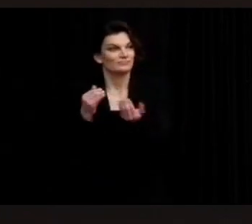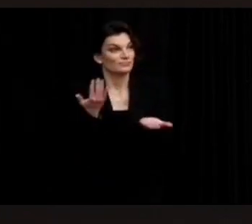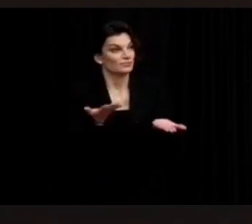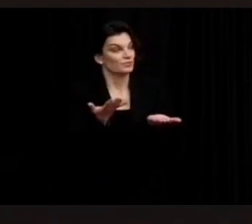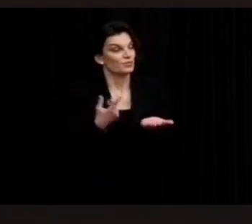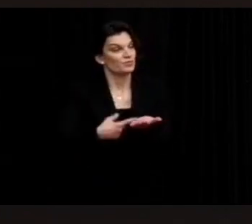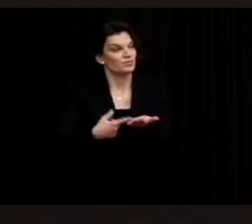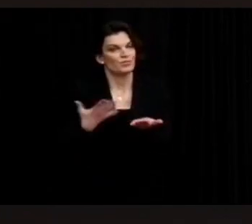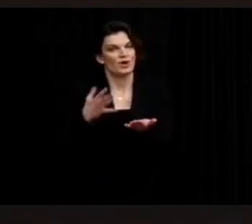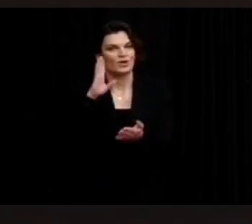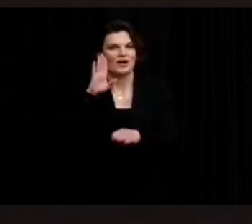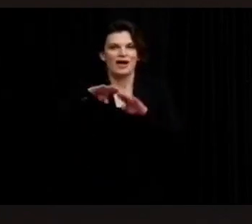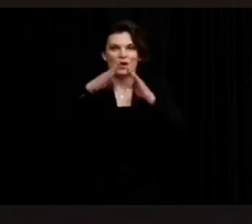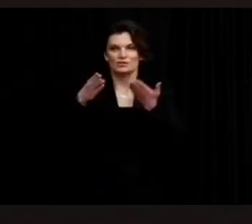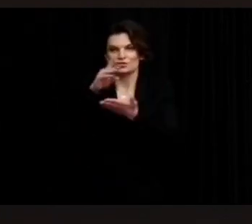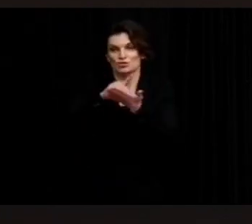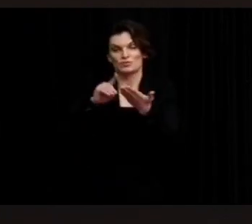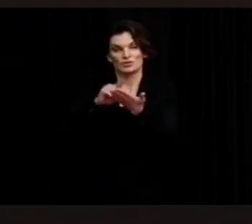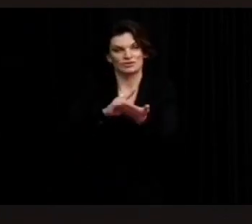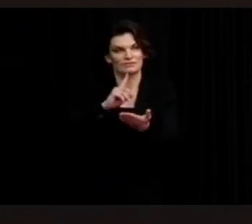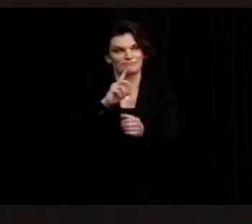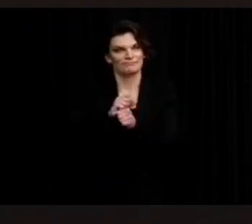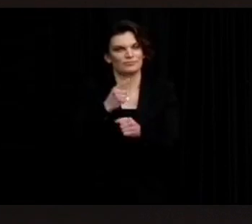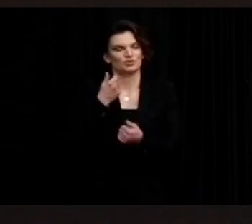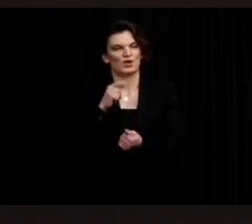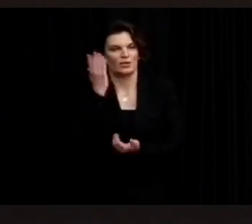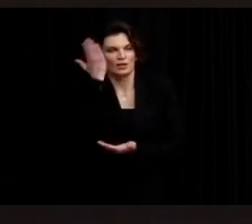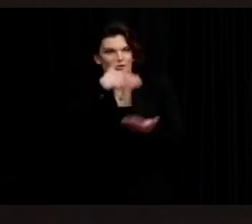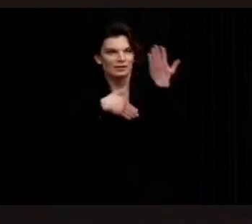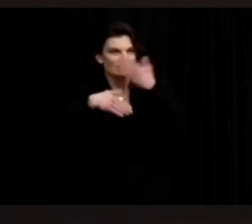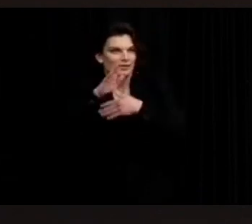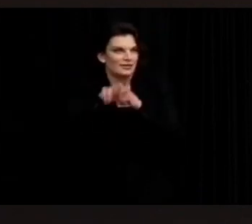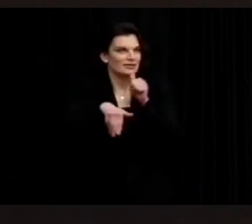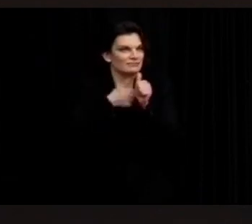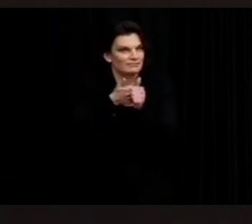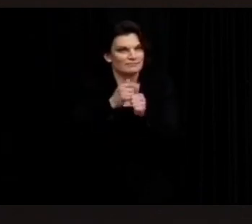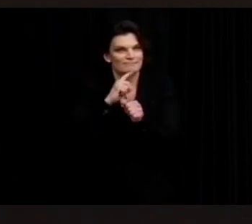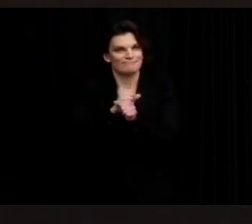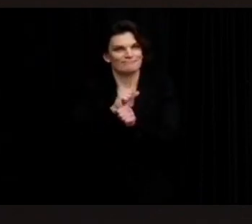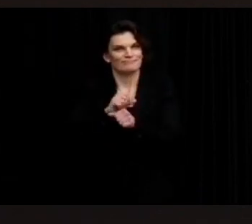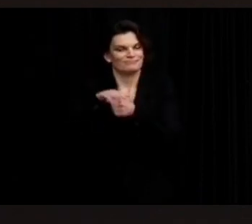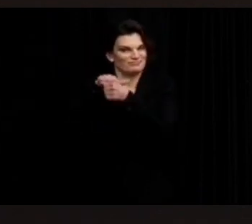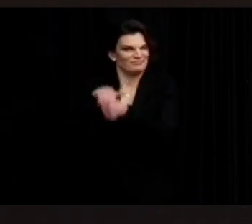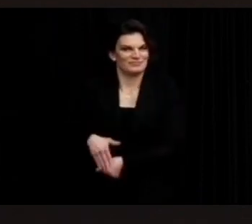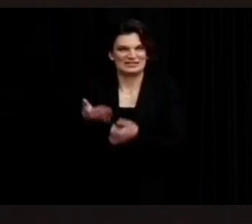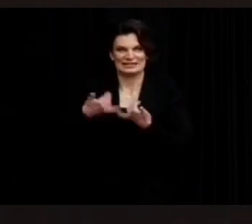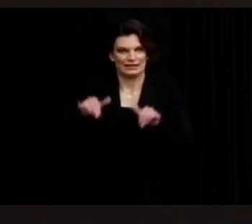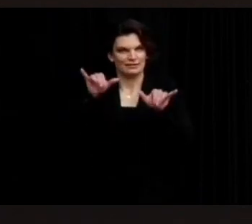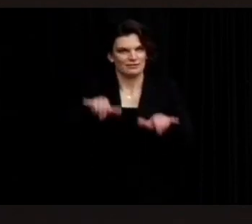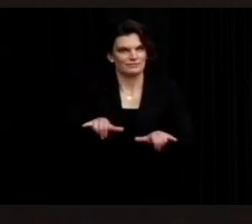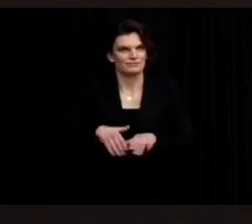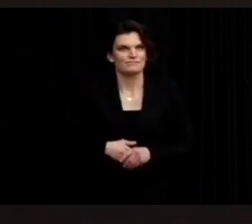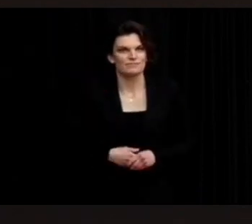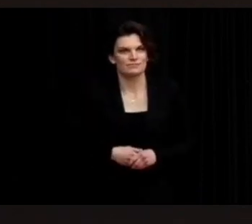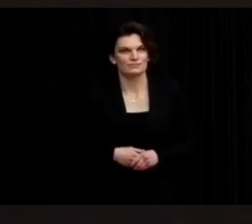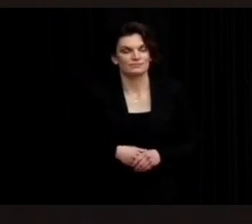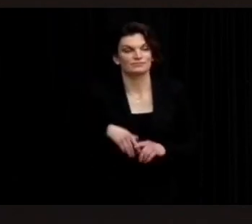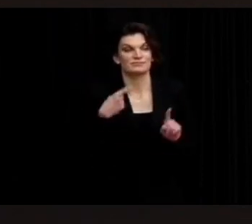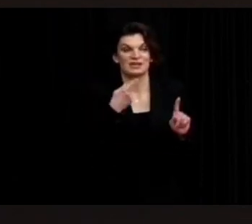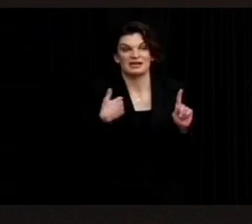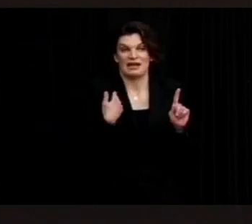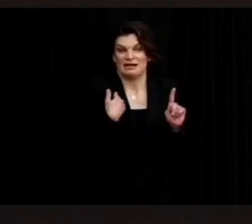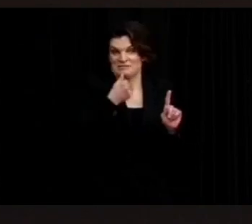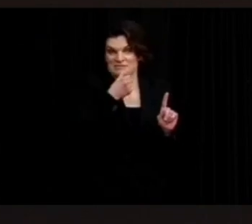housing discrimination over the last few months during fair housing hearings across the state. A young mom was told that a